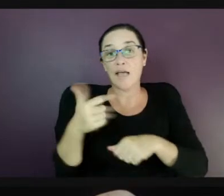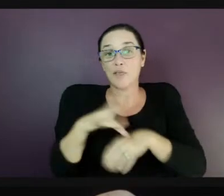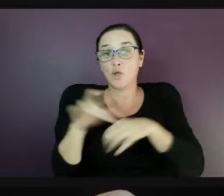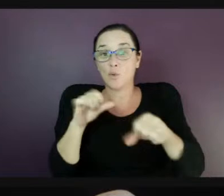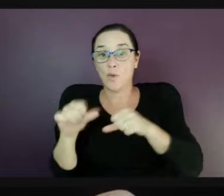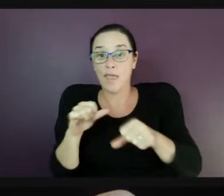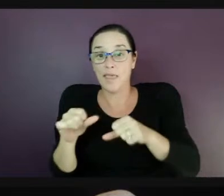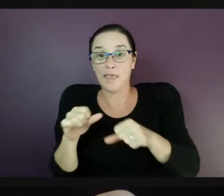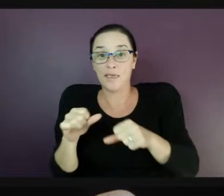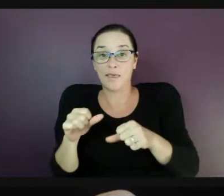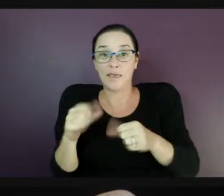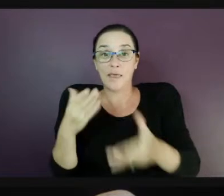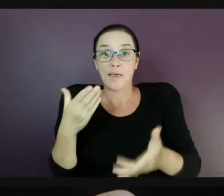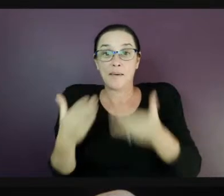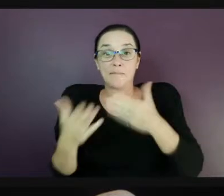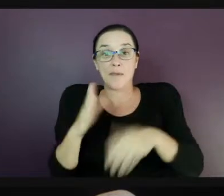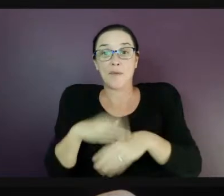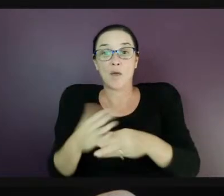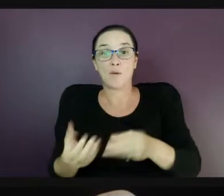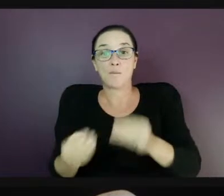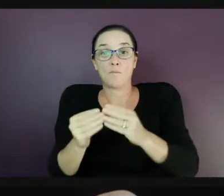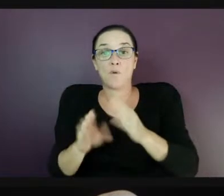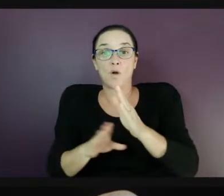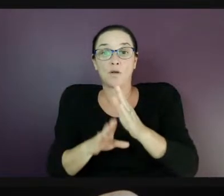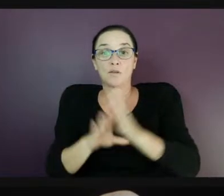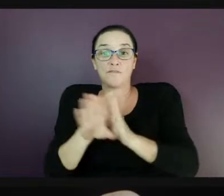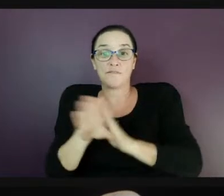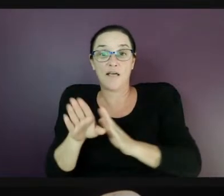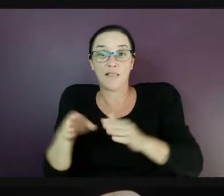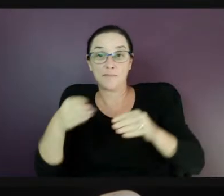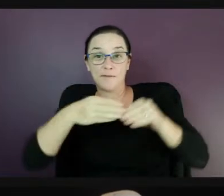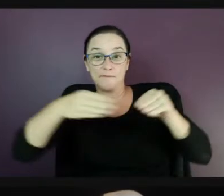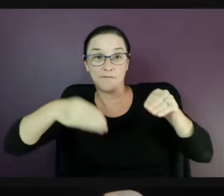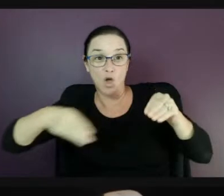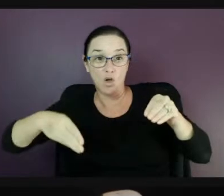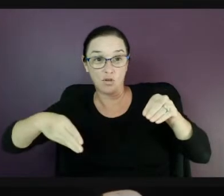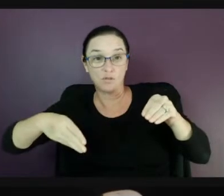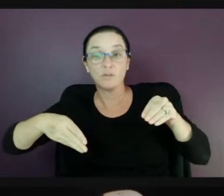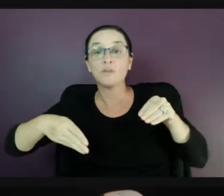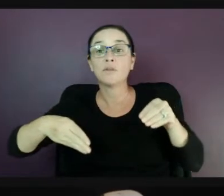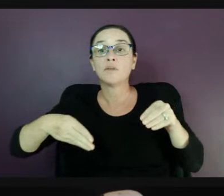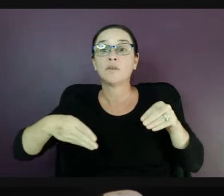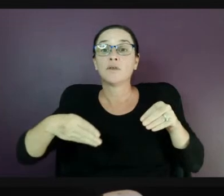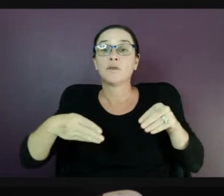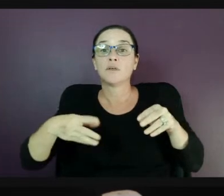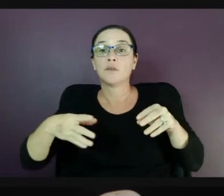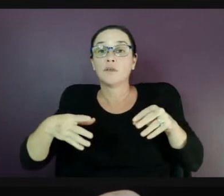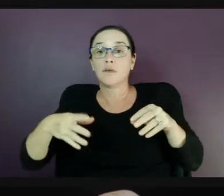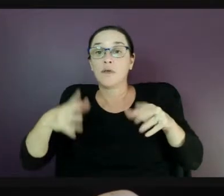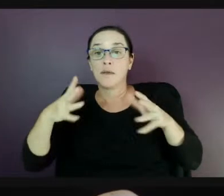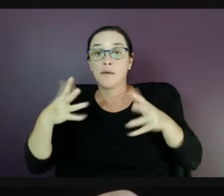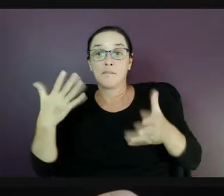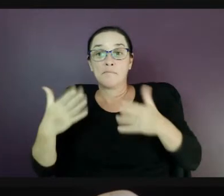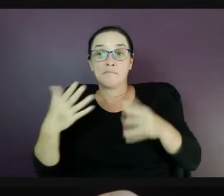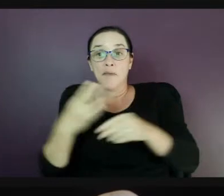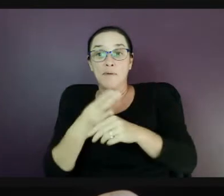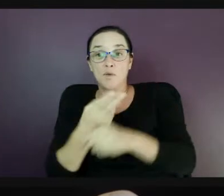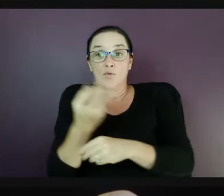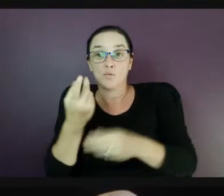maybe on a more developed fault, might spend more energy on the thermal heating or shaking the